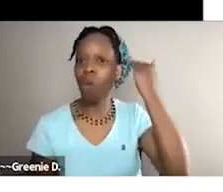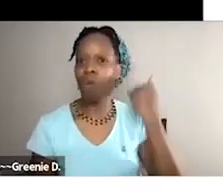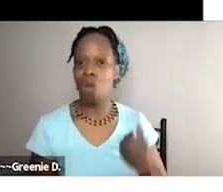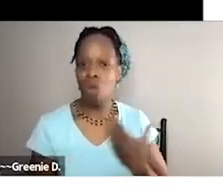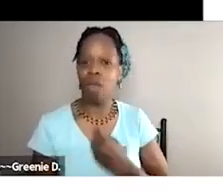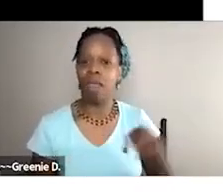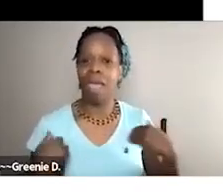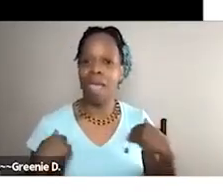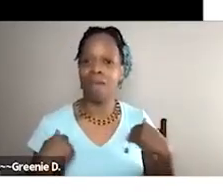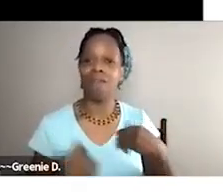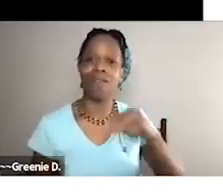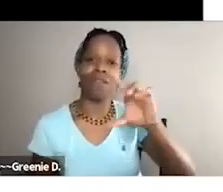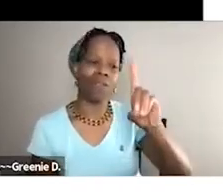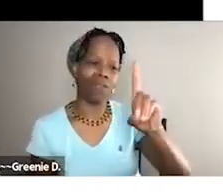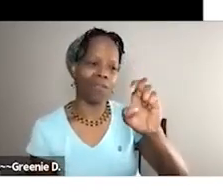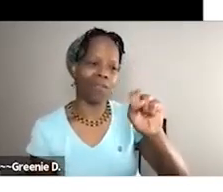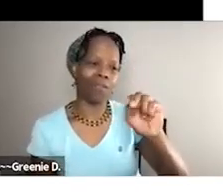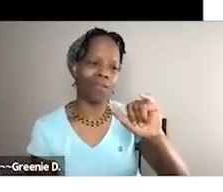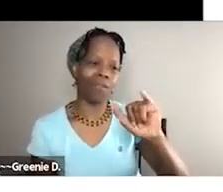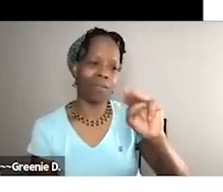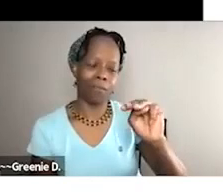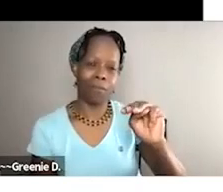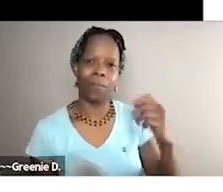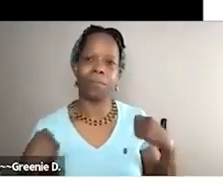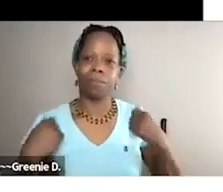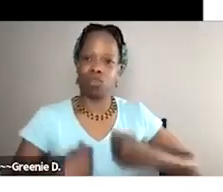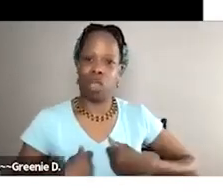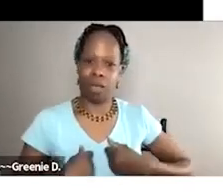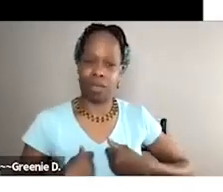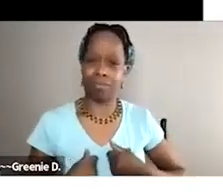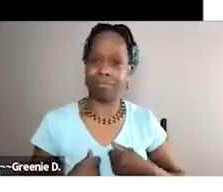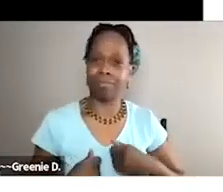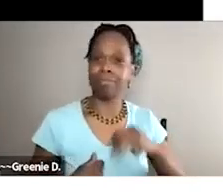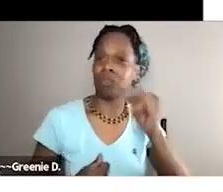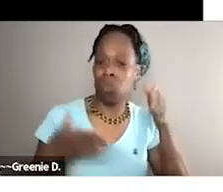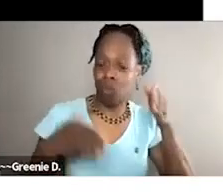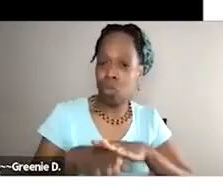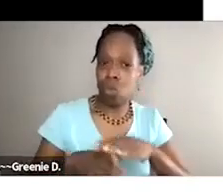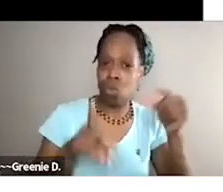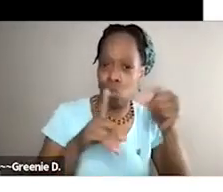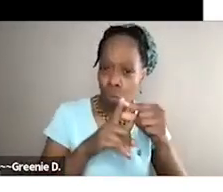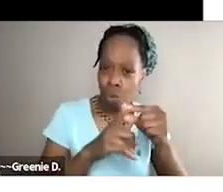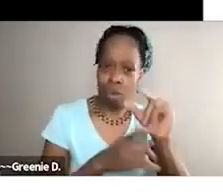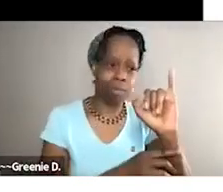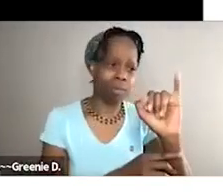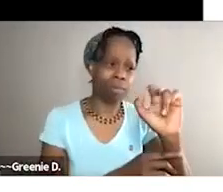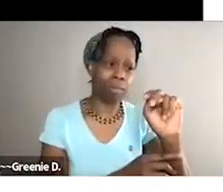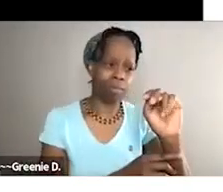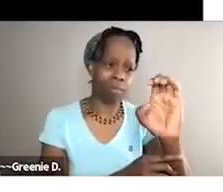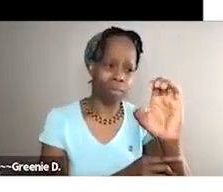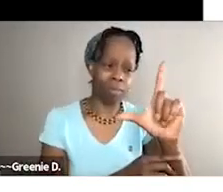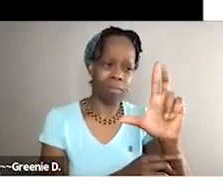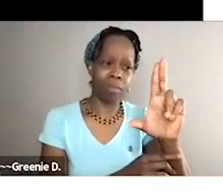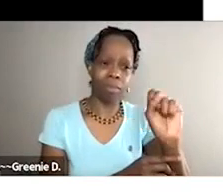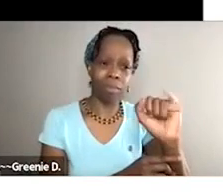inclusion, inclusion goes beyond a seat at the table. True inclusion is an invitation to participate and to have